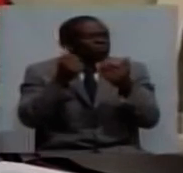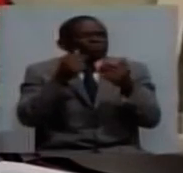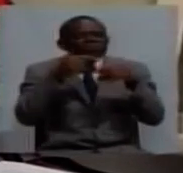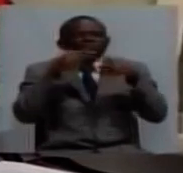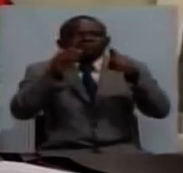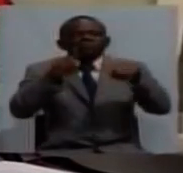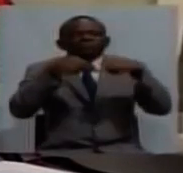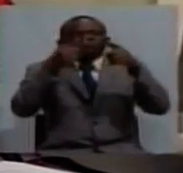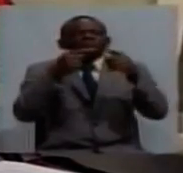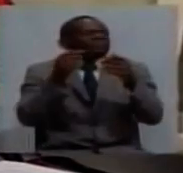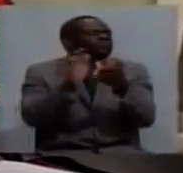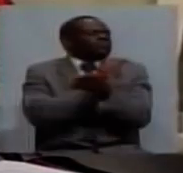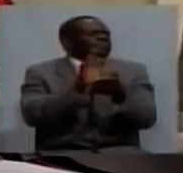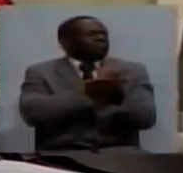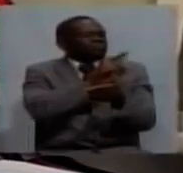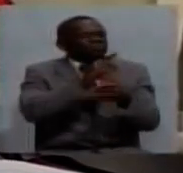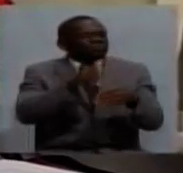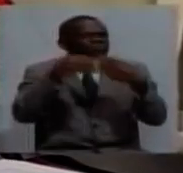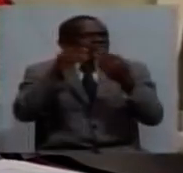your example is actually that